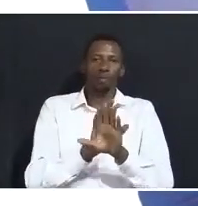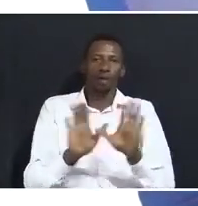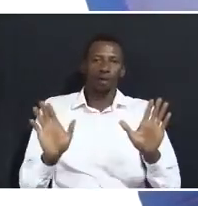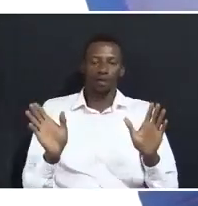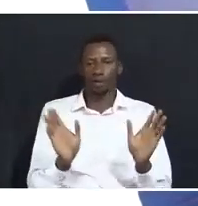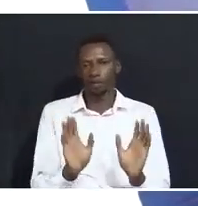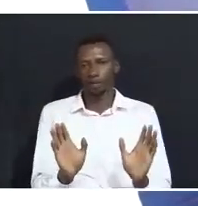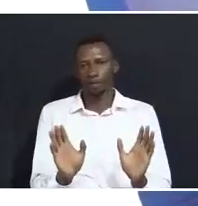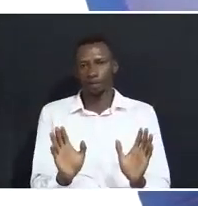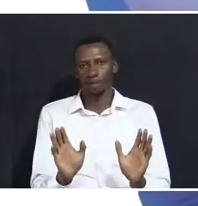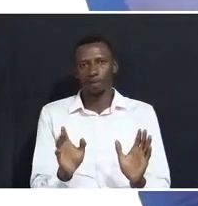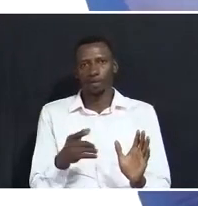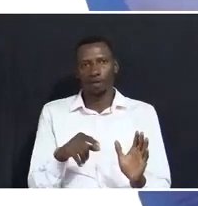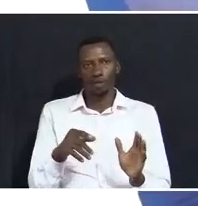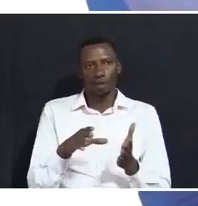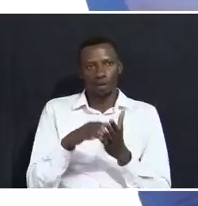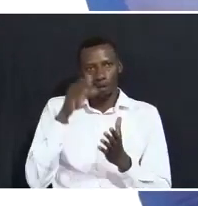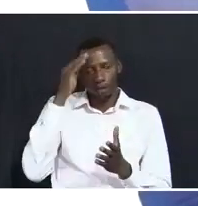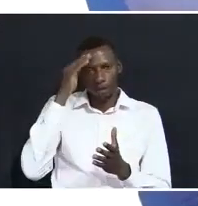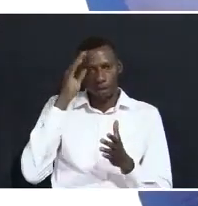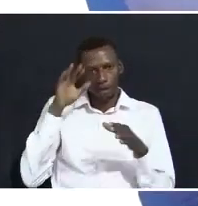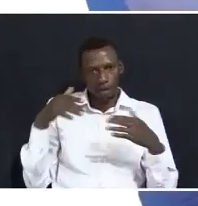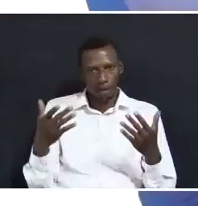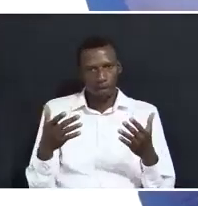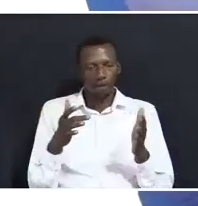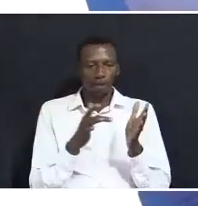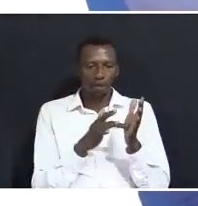Jesus operated on a divine schedule.